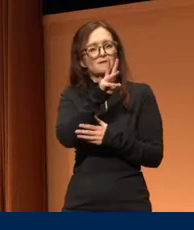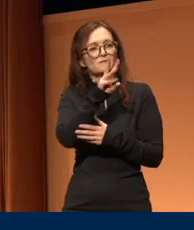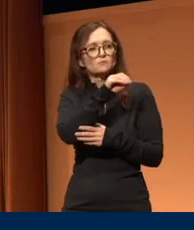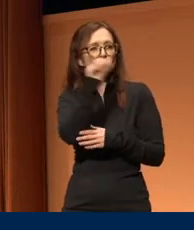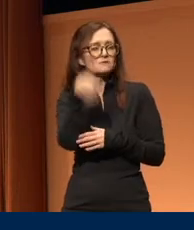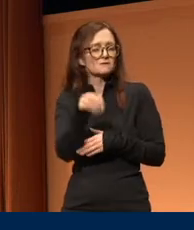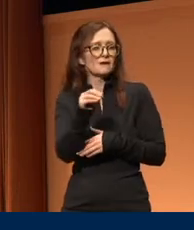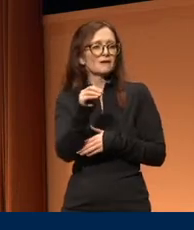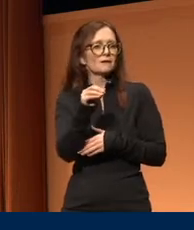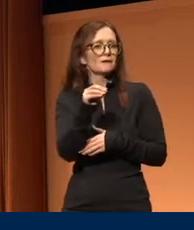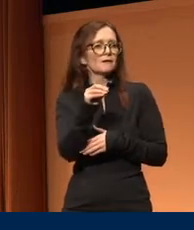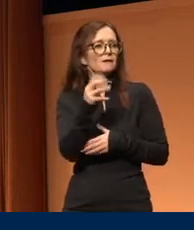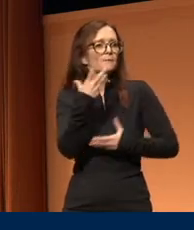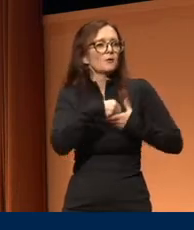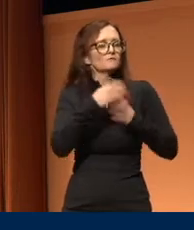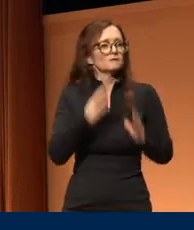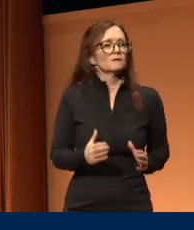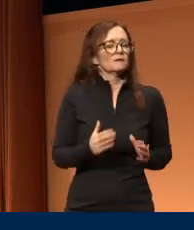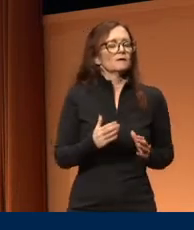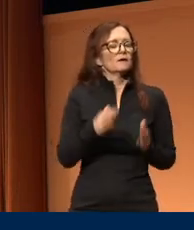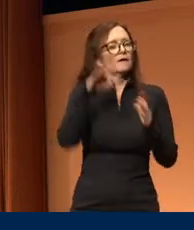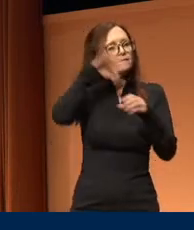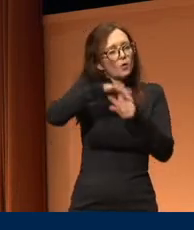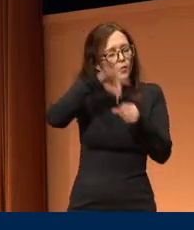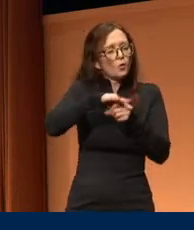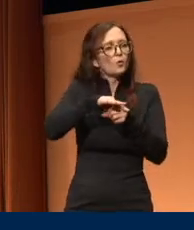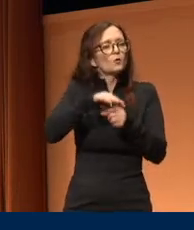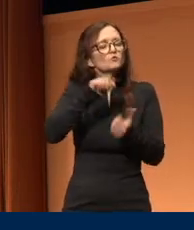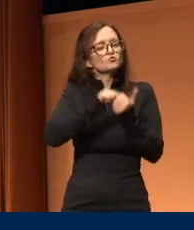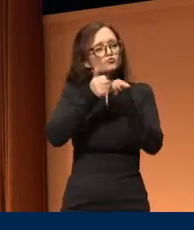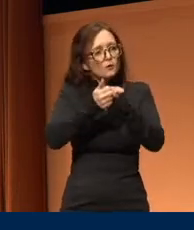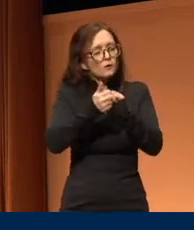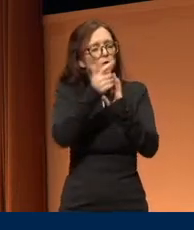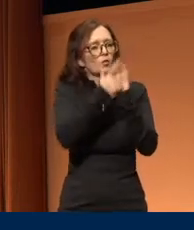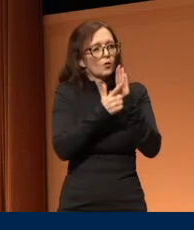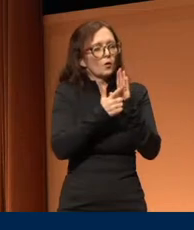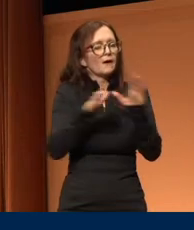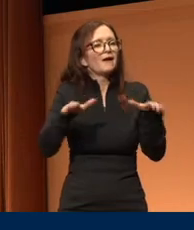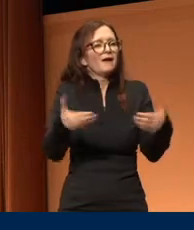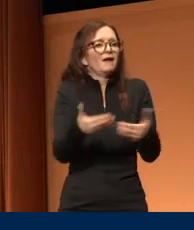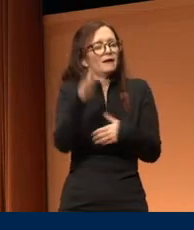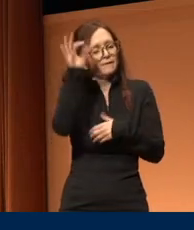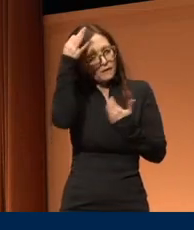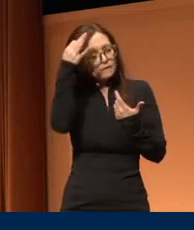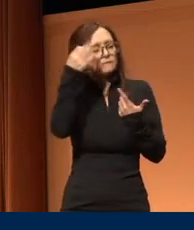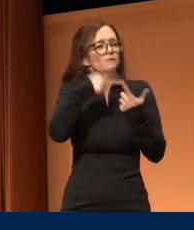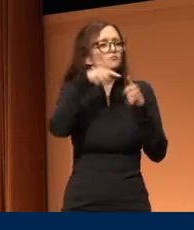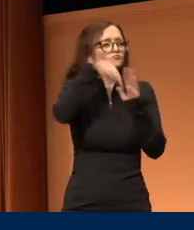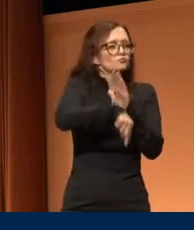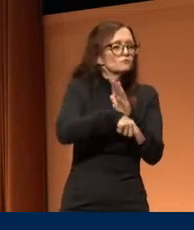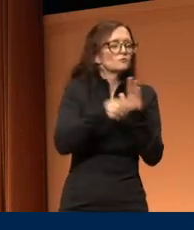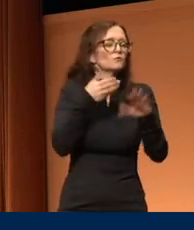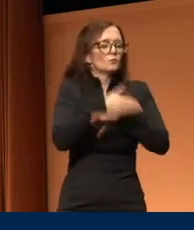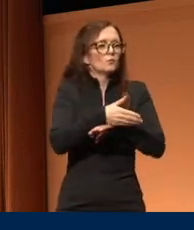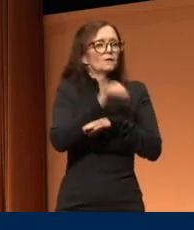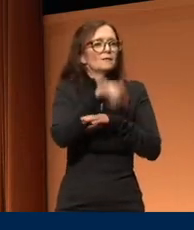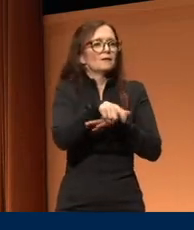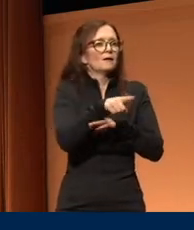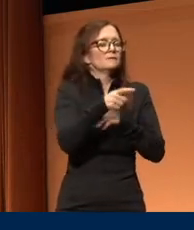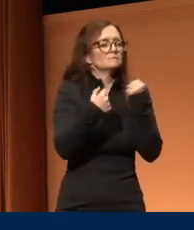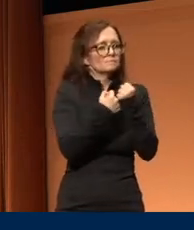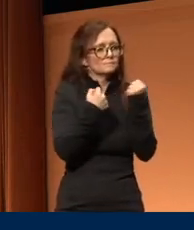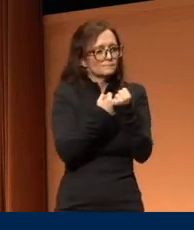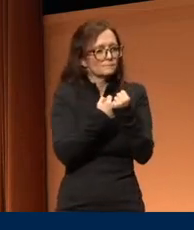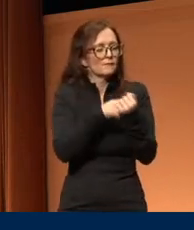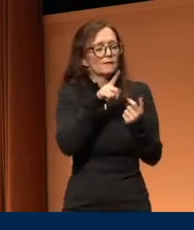76% of participants voted for a change in the law to introduce a French model for assisted suicide and euthanasia. But a large chunk